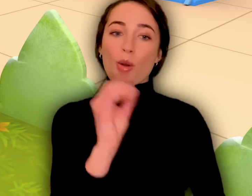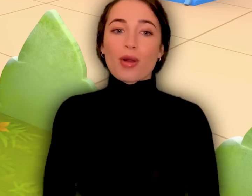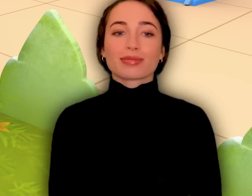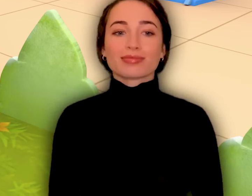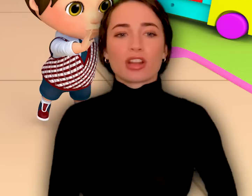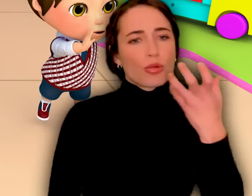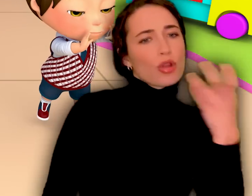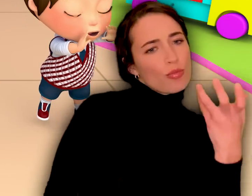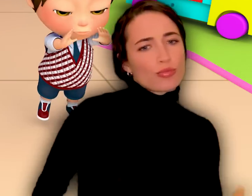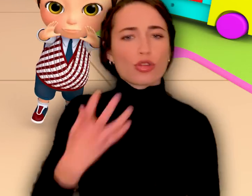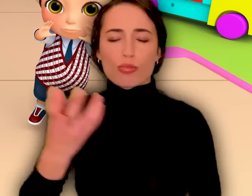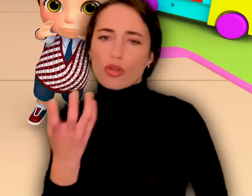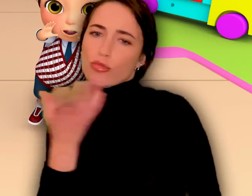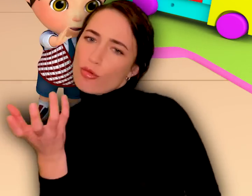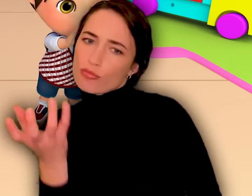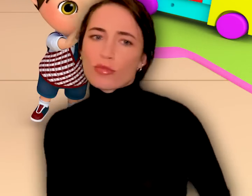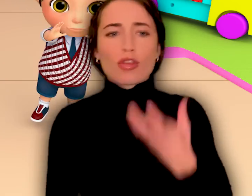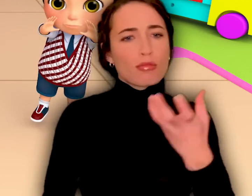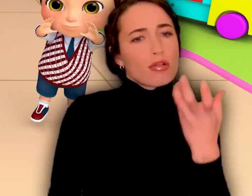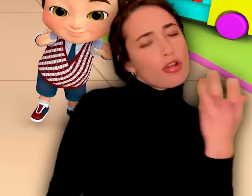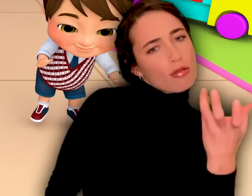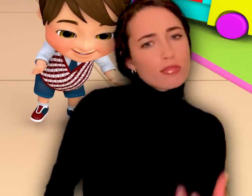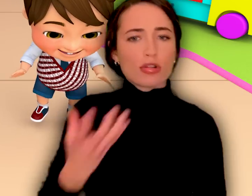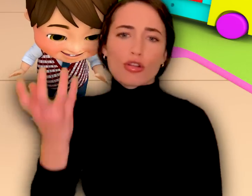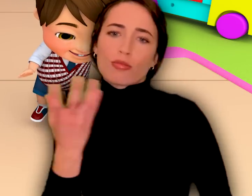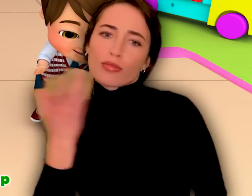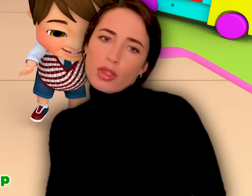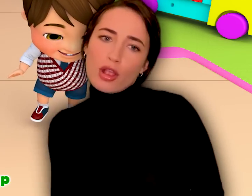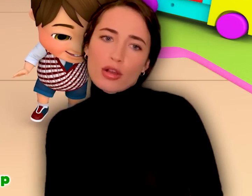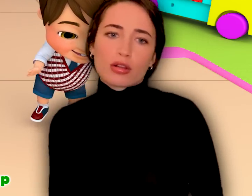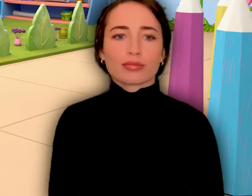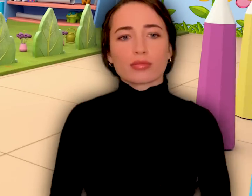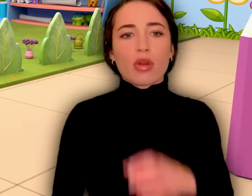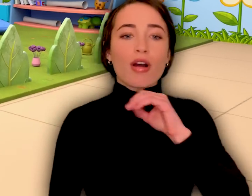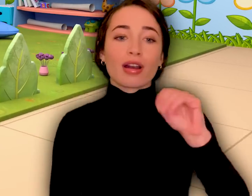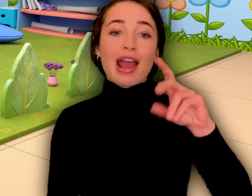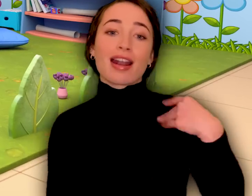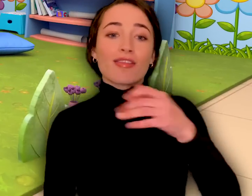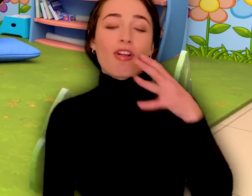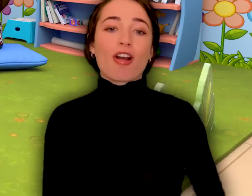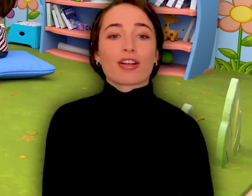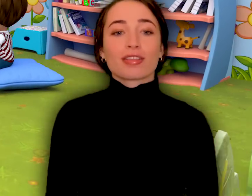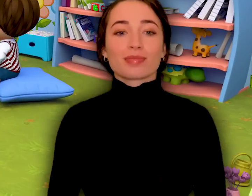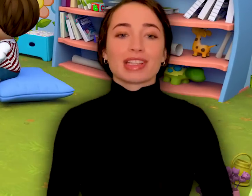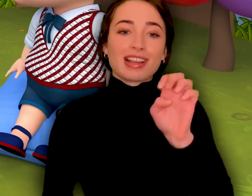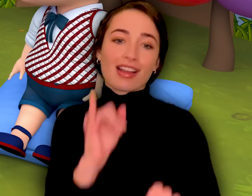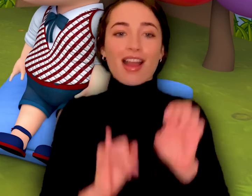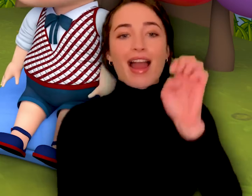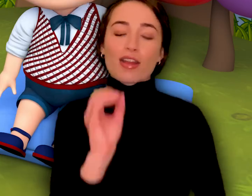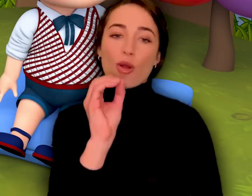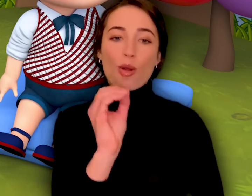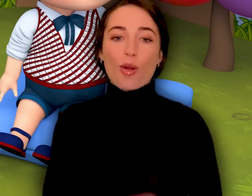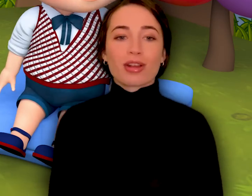e- I O with a ner ner here and a ner ner there here a ner there a ner everywhere a ner ner Old McDonald had a farm